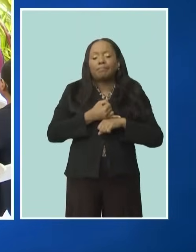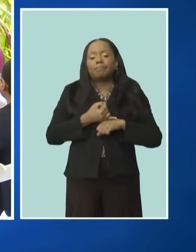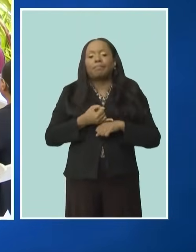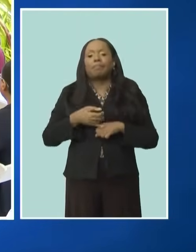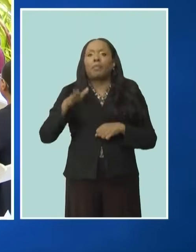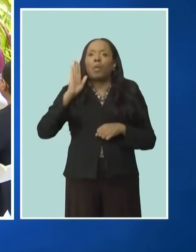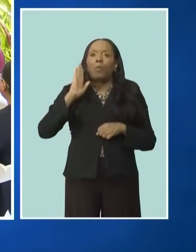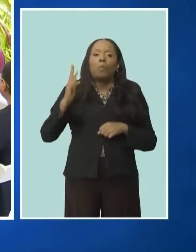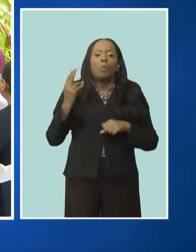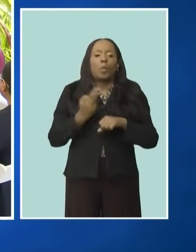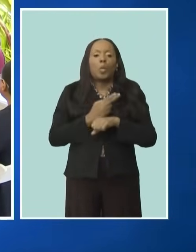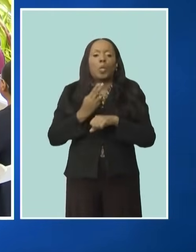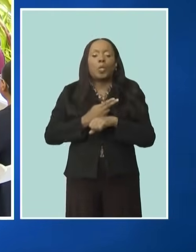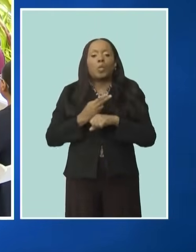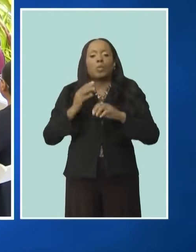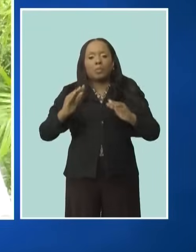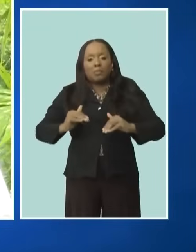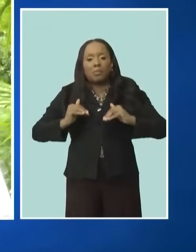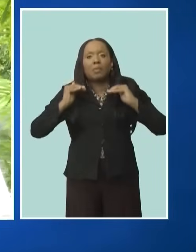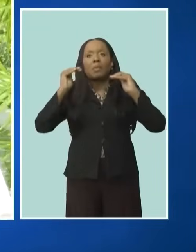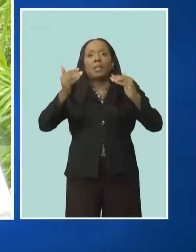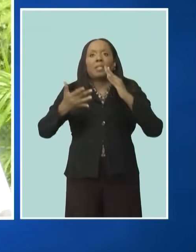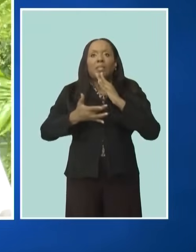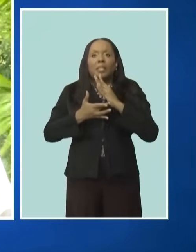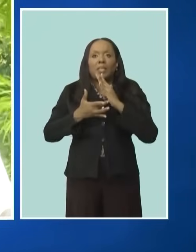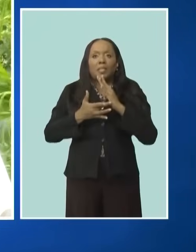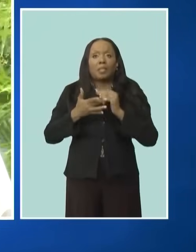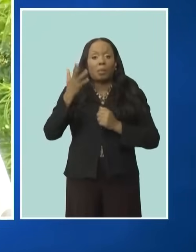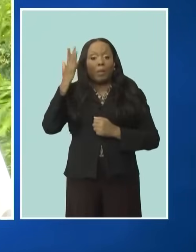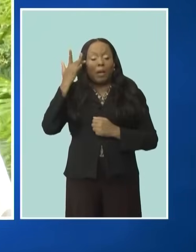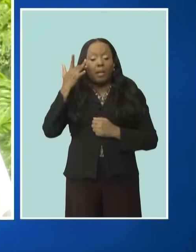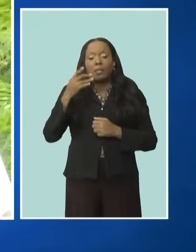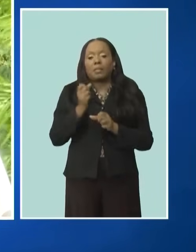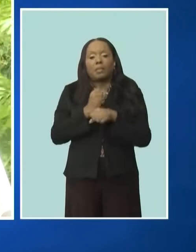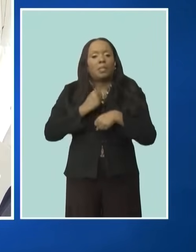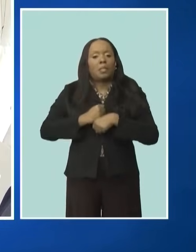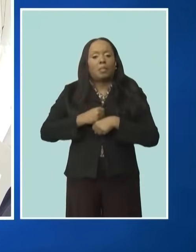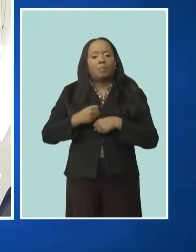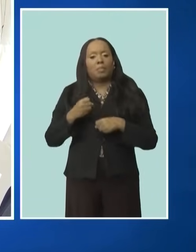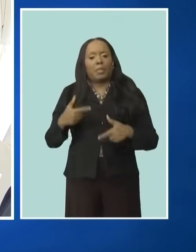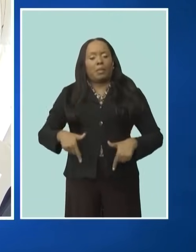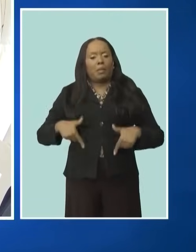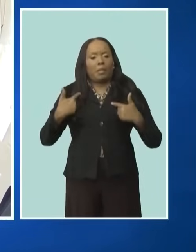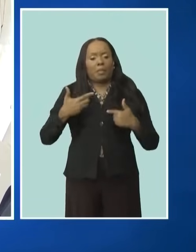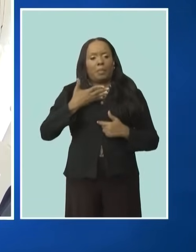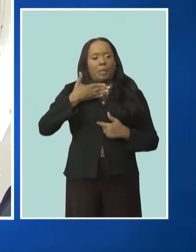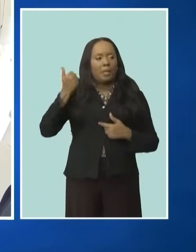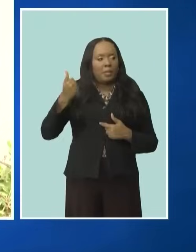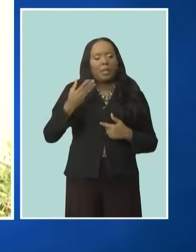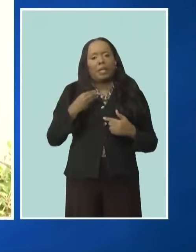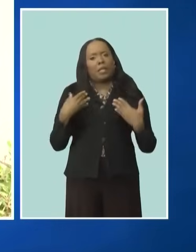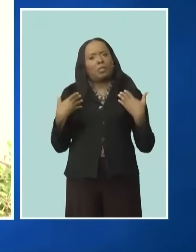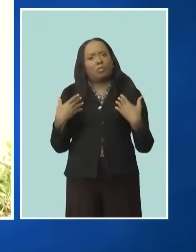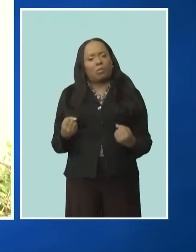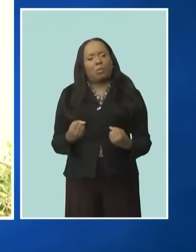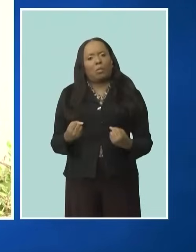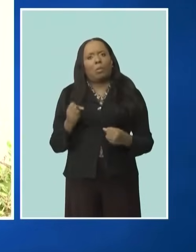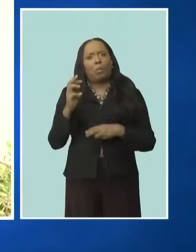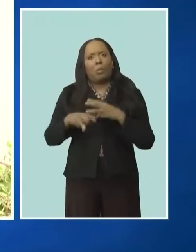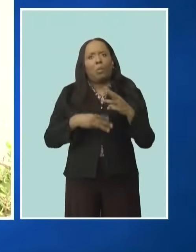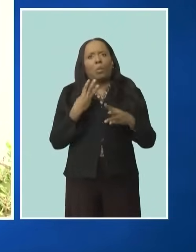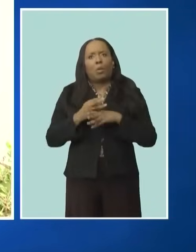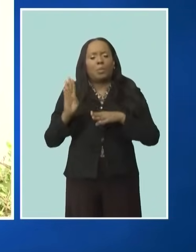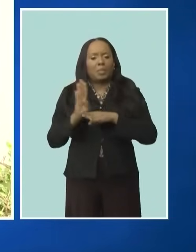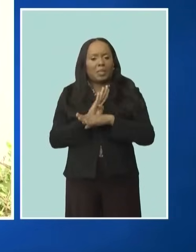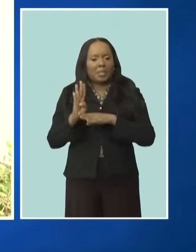uses advanced technology to make lives better and build strong global businesses. How do we